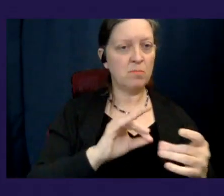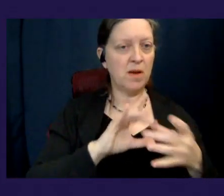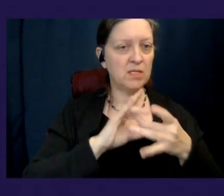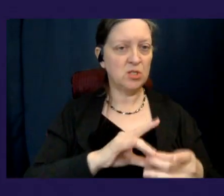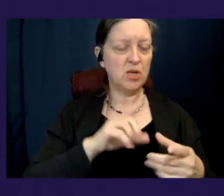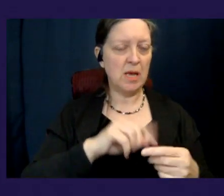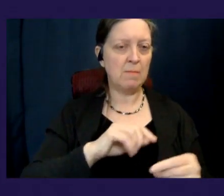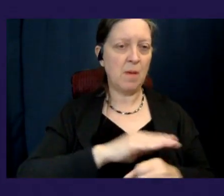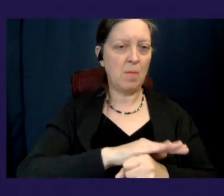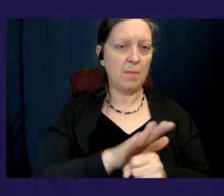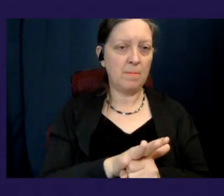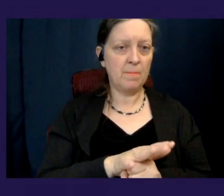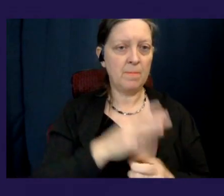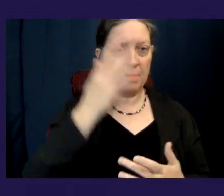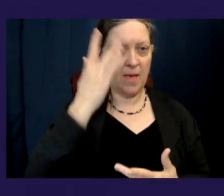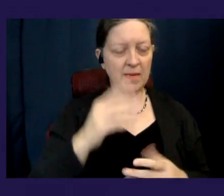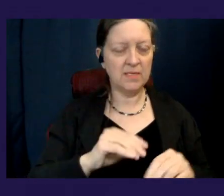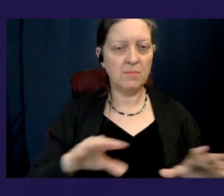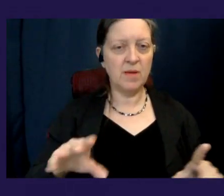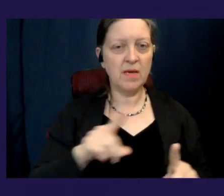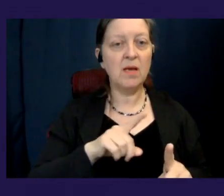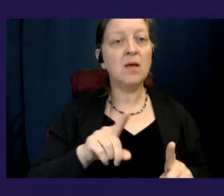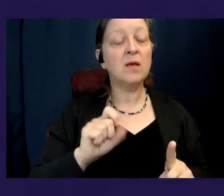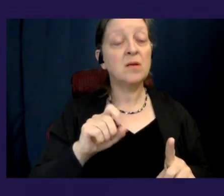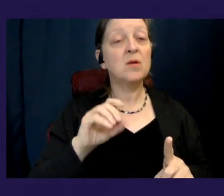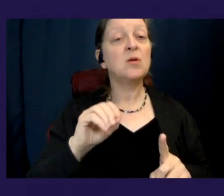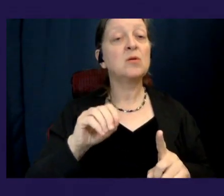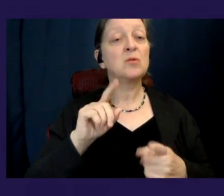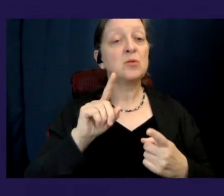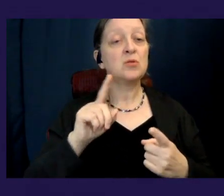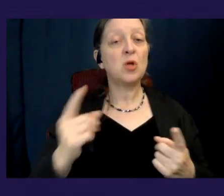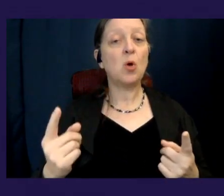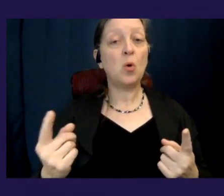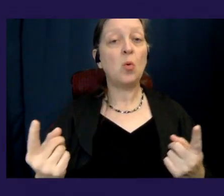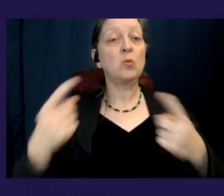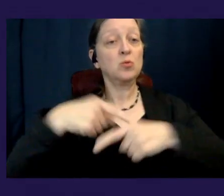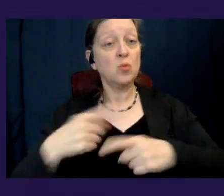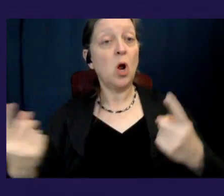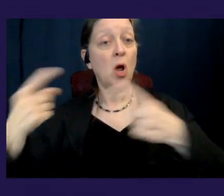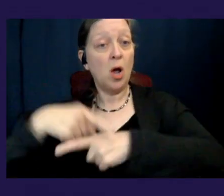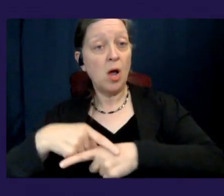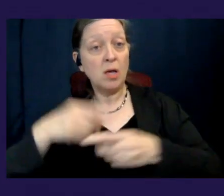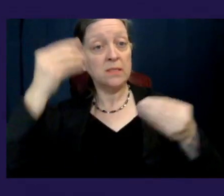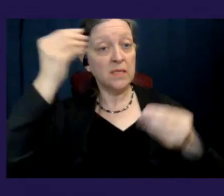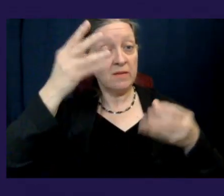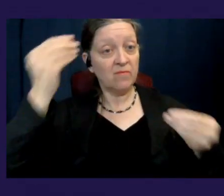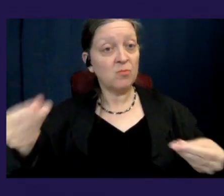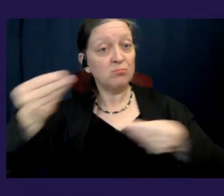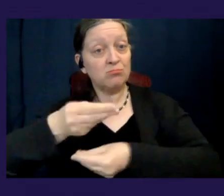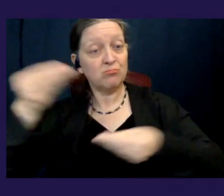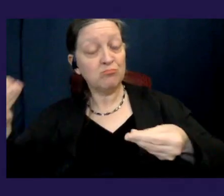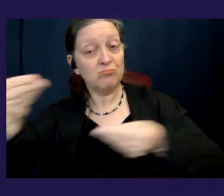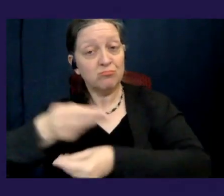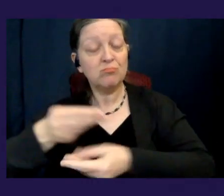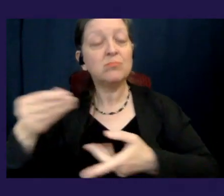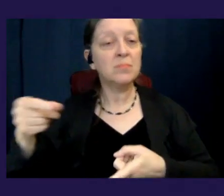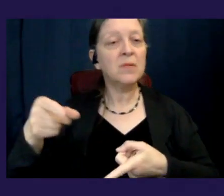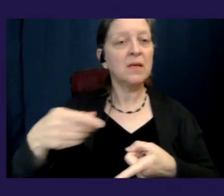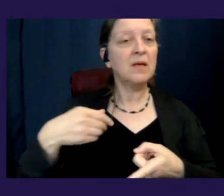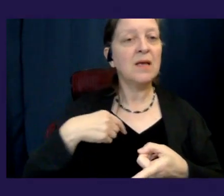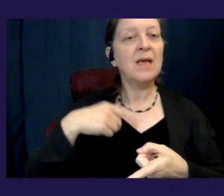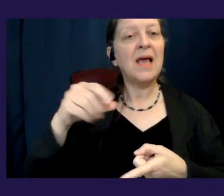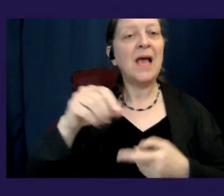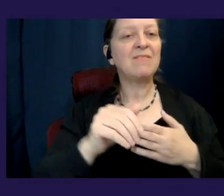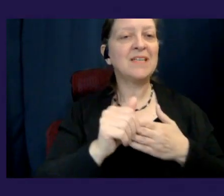silos, there was an internal structure that was composed of a steering committee along with the data and resources working groups.